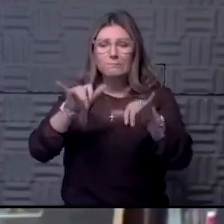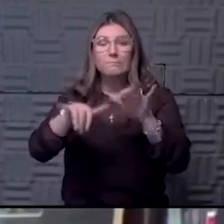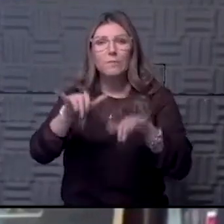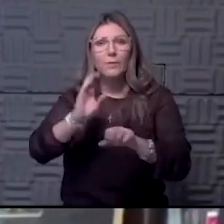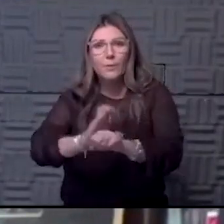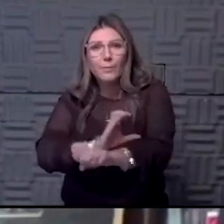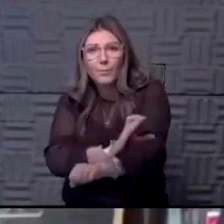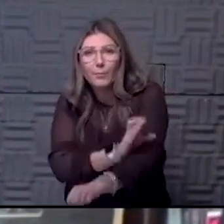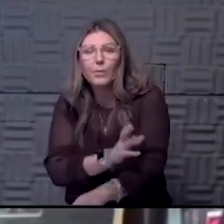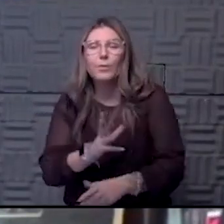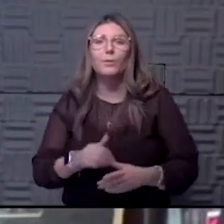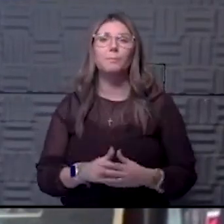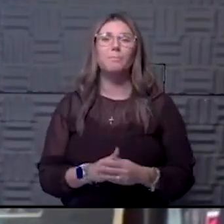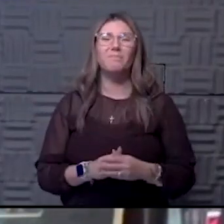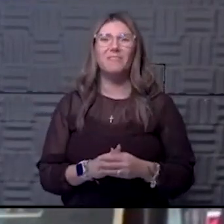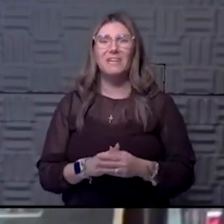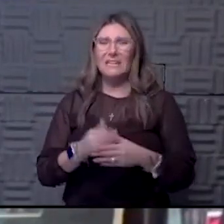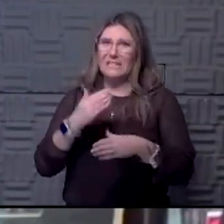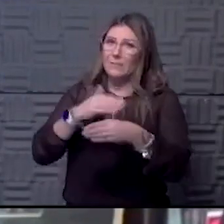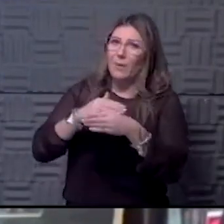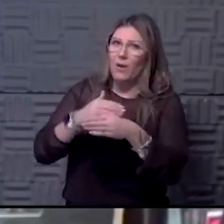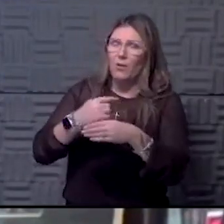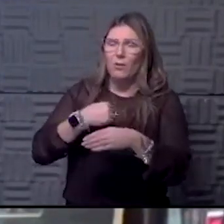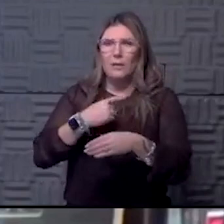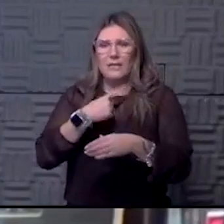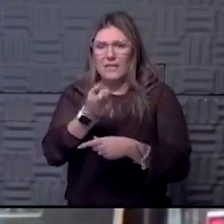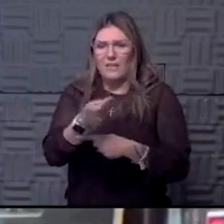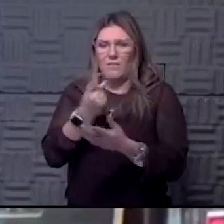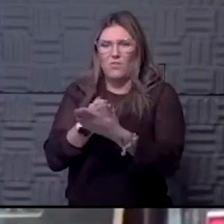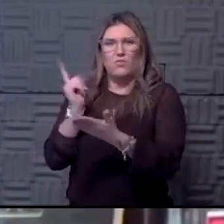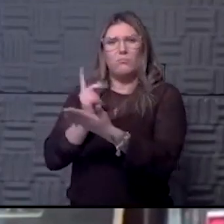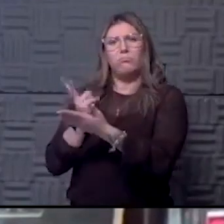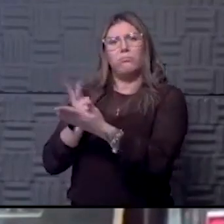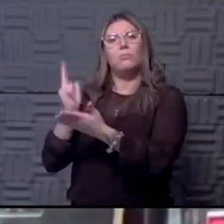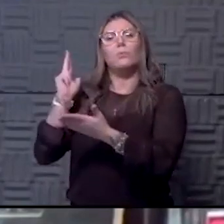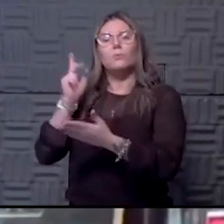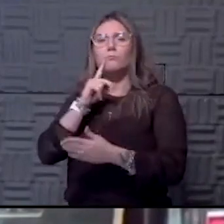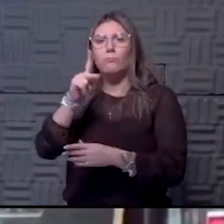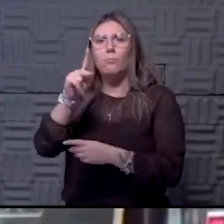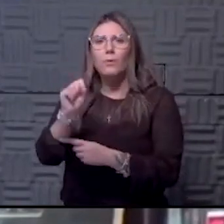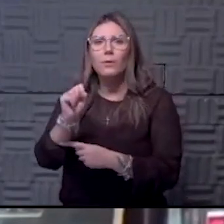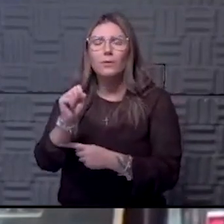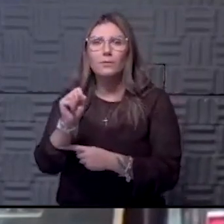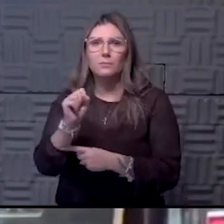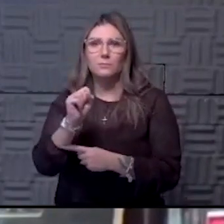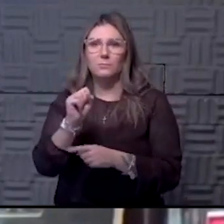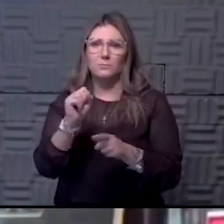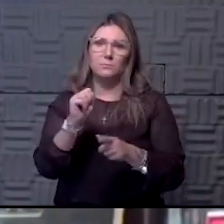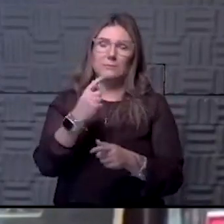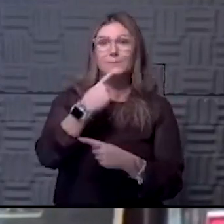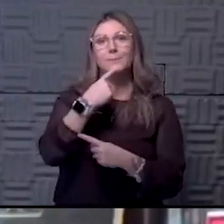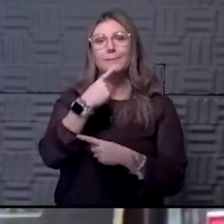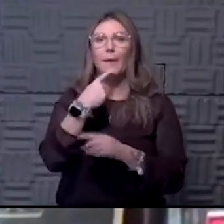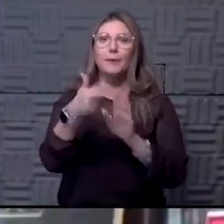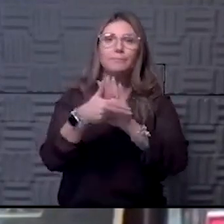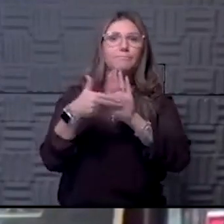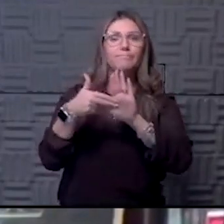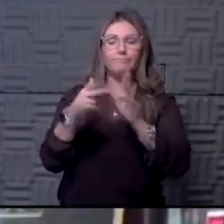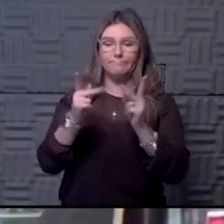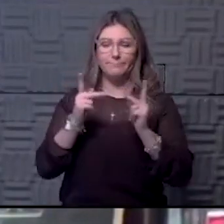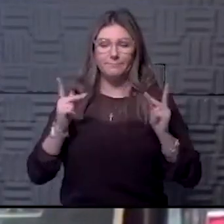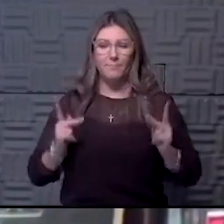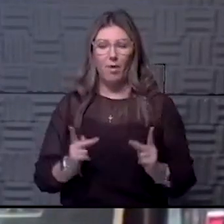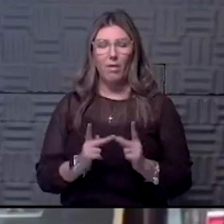computer. It bothered me, of course, that it was a few weeks ago in which Kansas was indicated that we were the place in